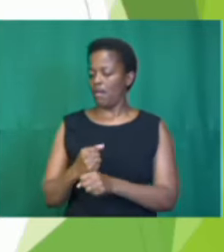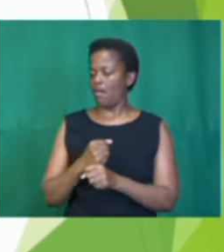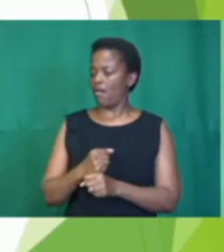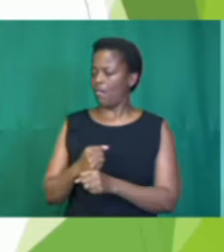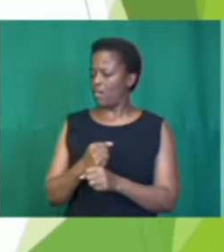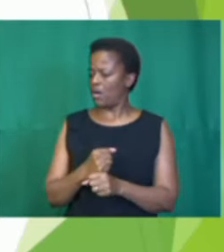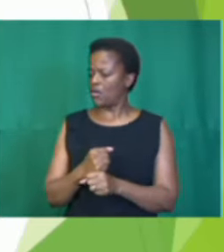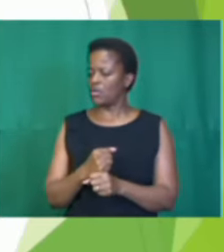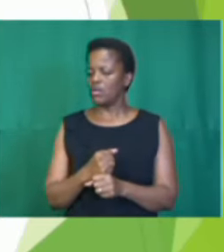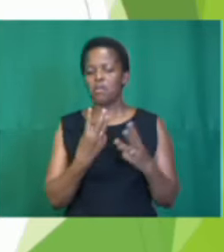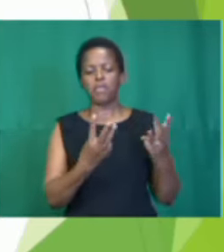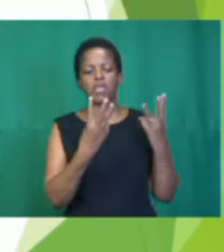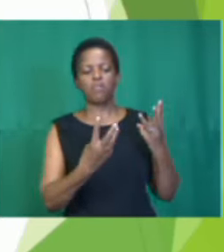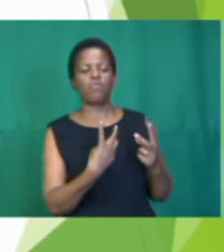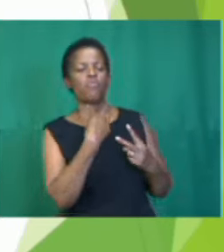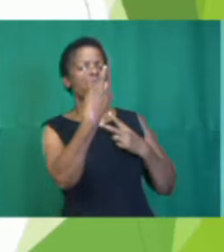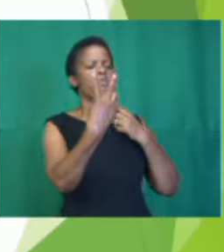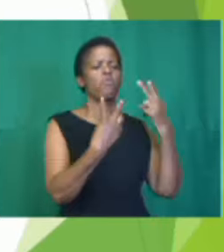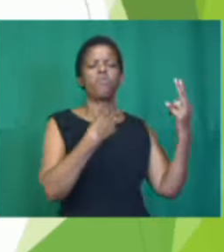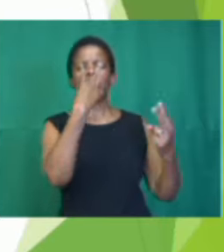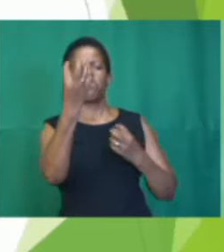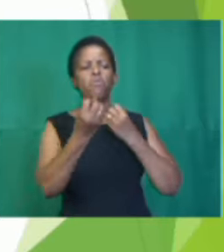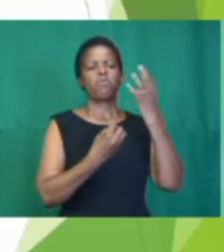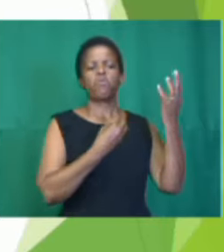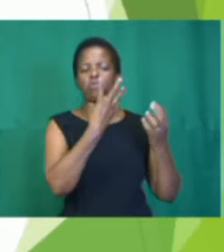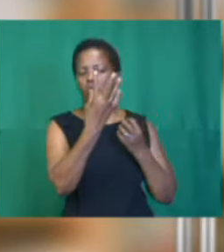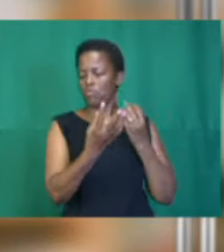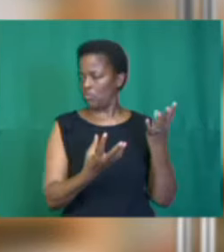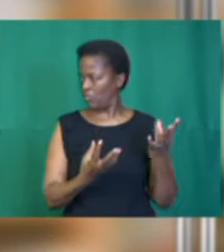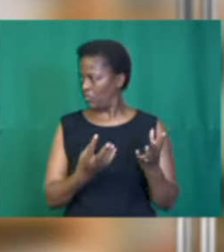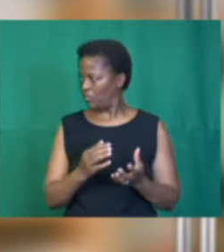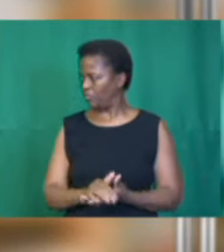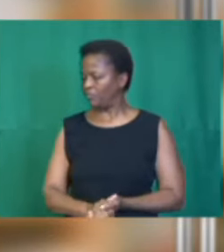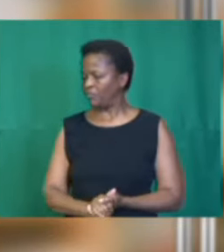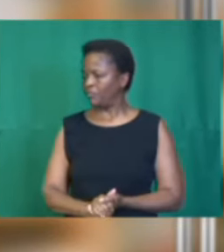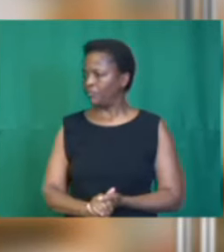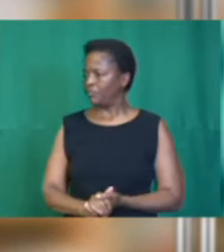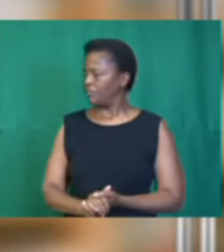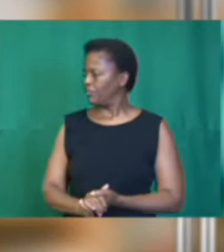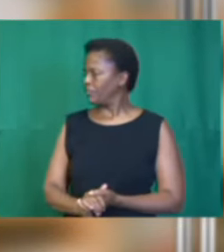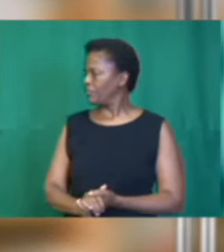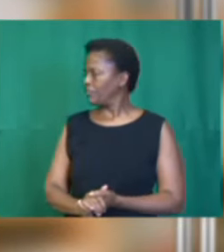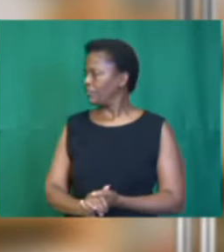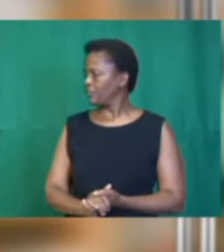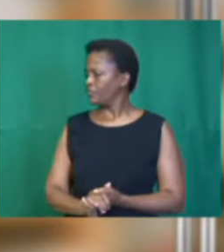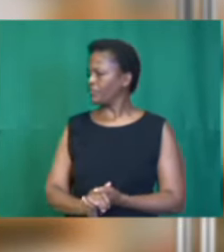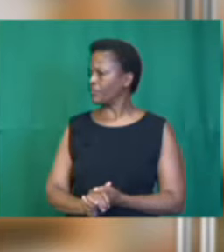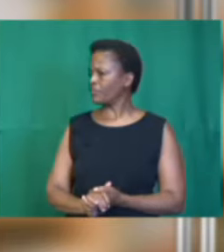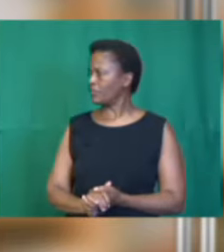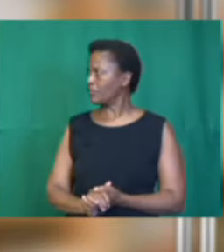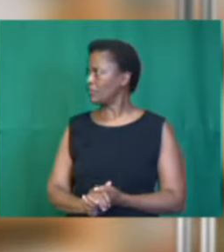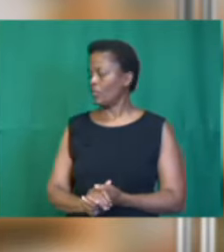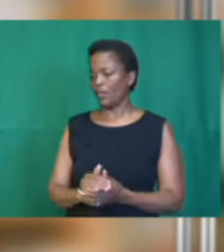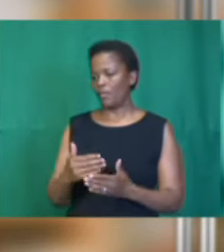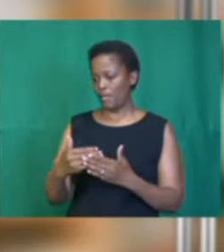the noise that have been made. Yes, Lerato. As you're about to round up, I